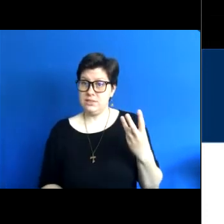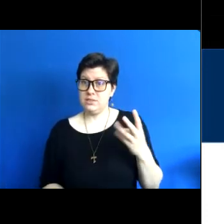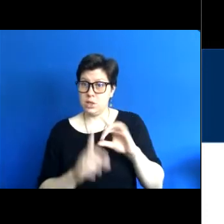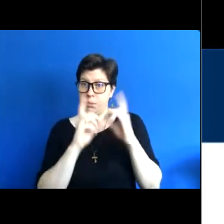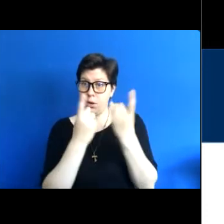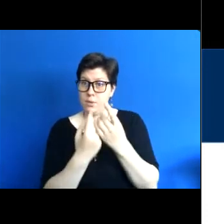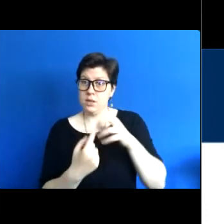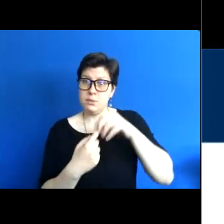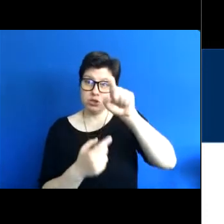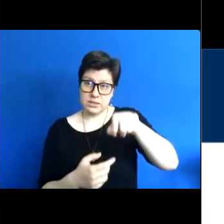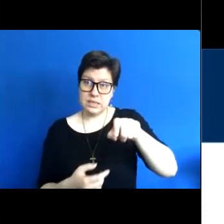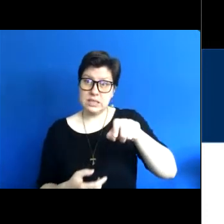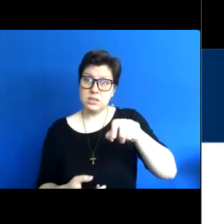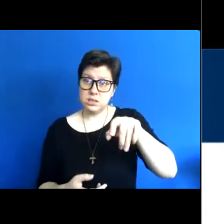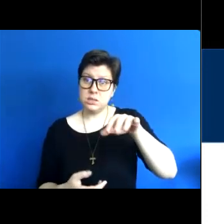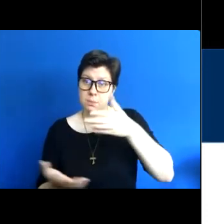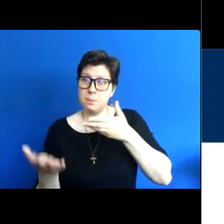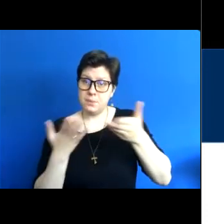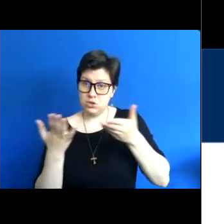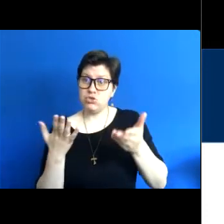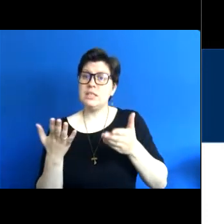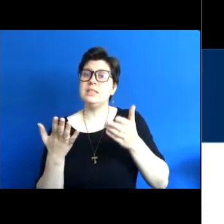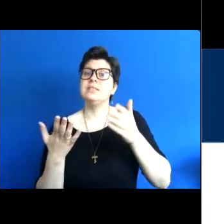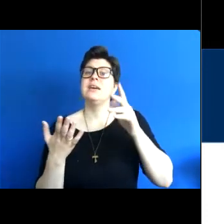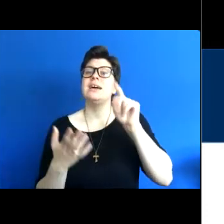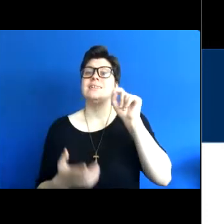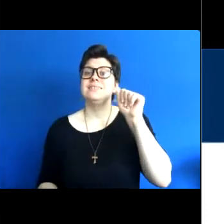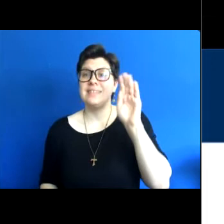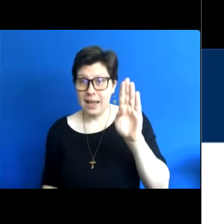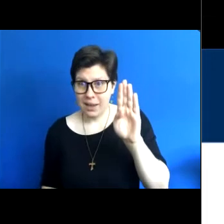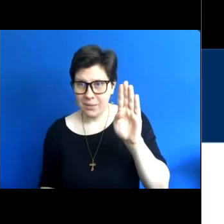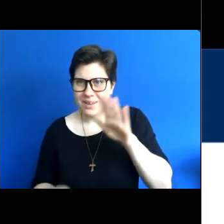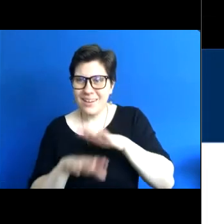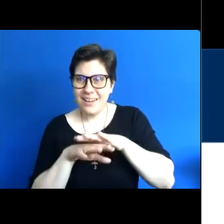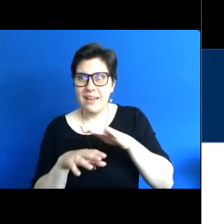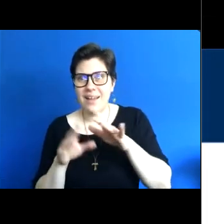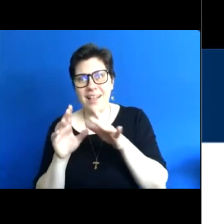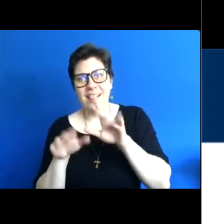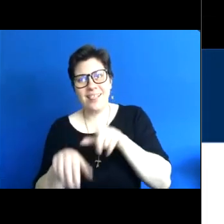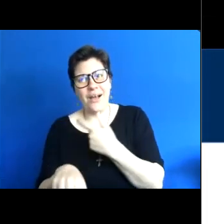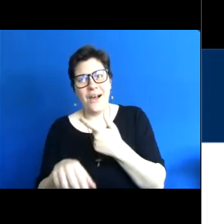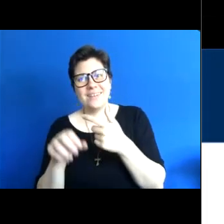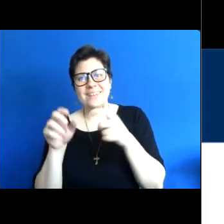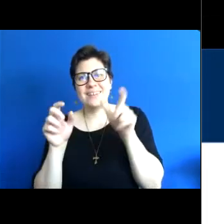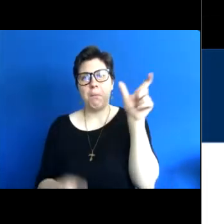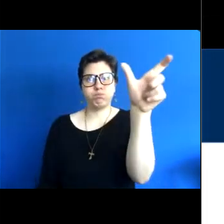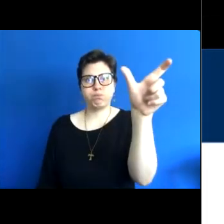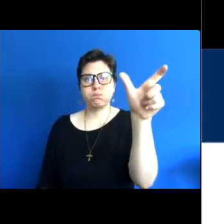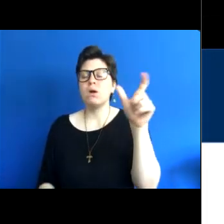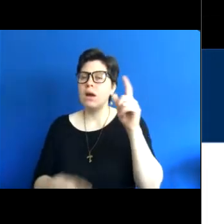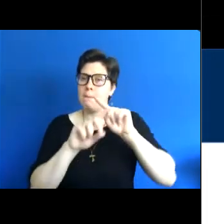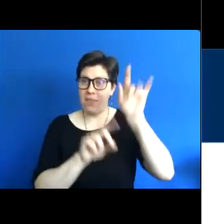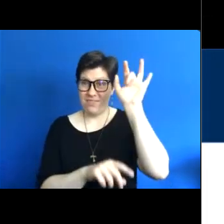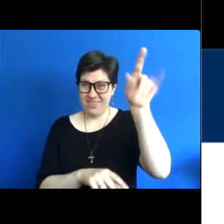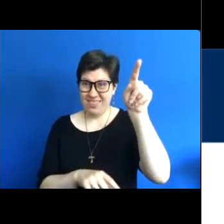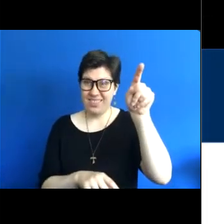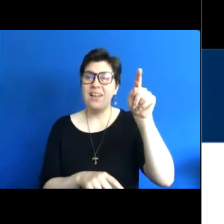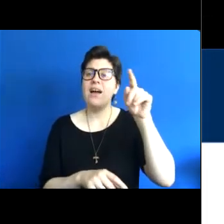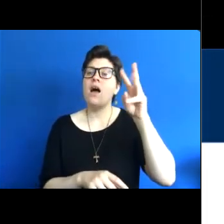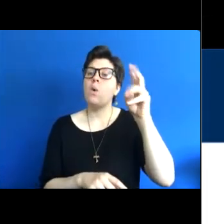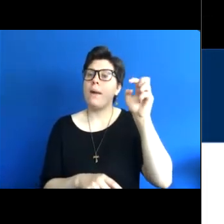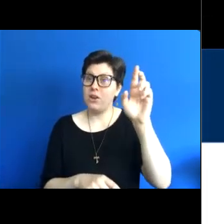of Special Needs Ministries tab, it's a long title, but under our webinars, if you